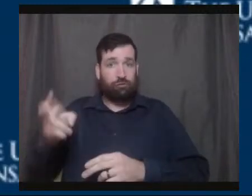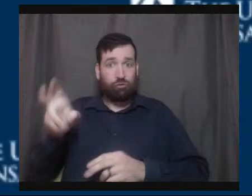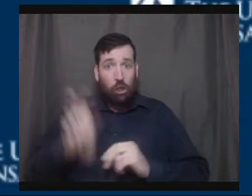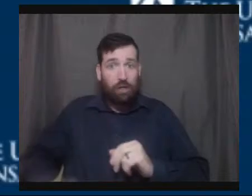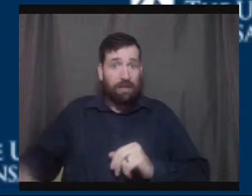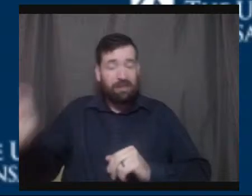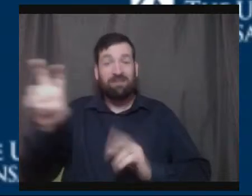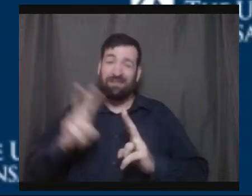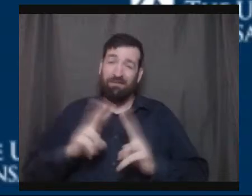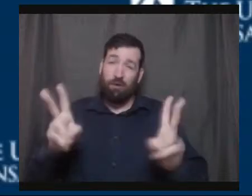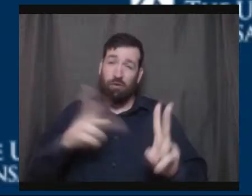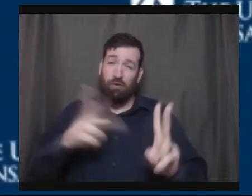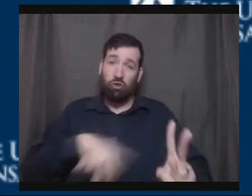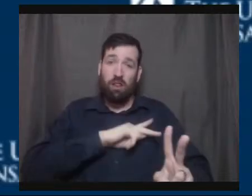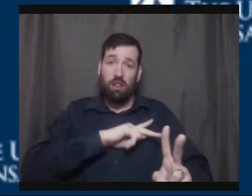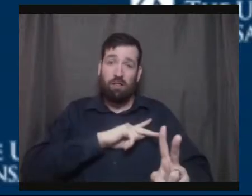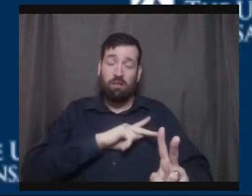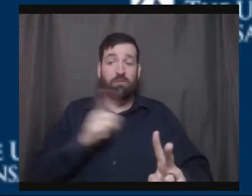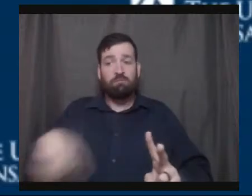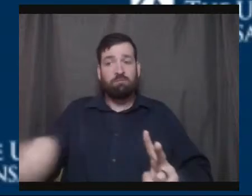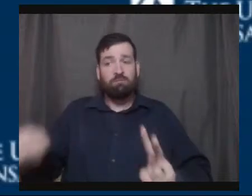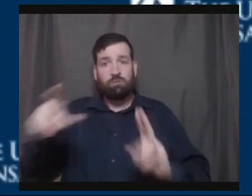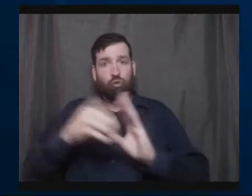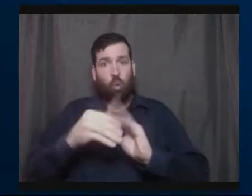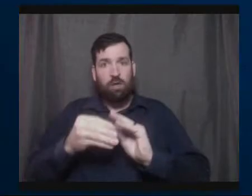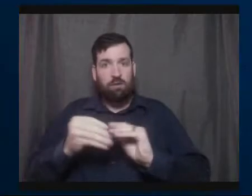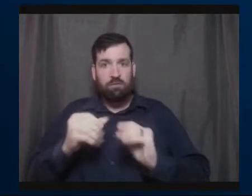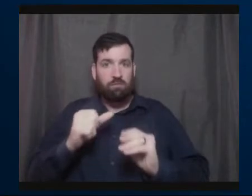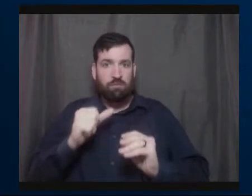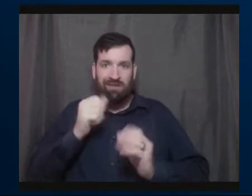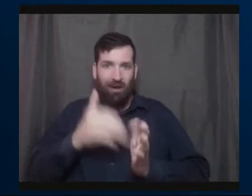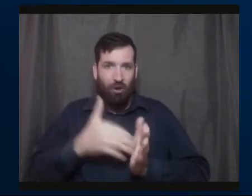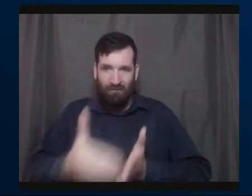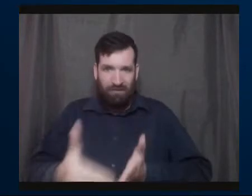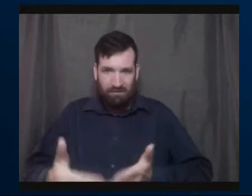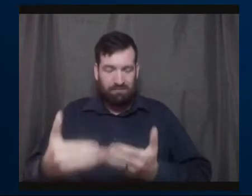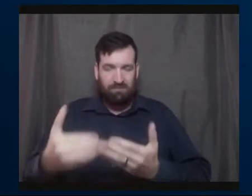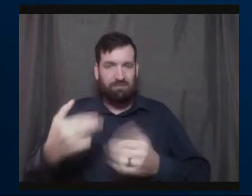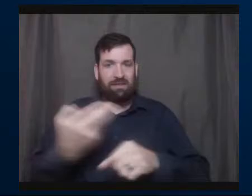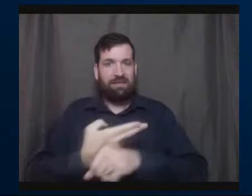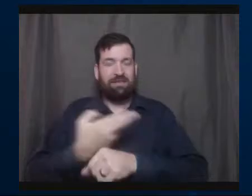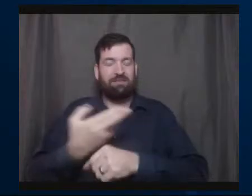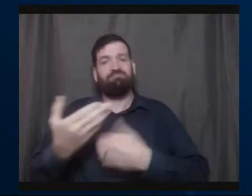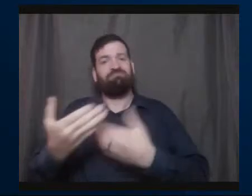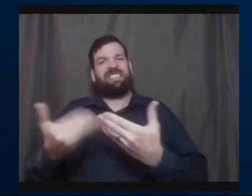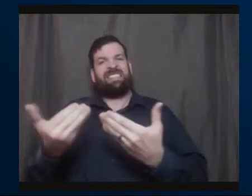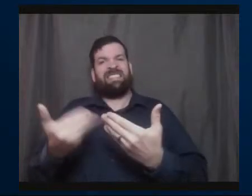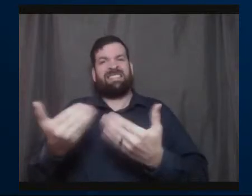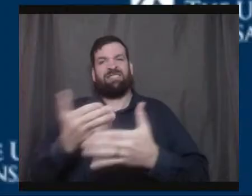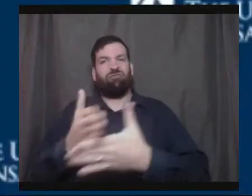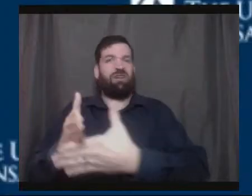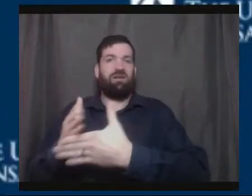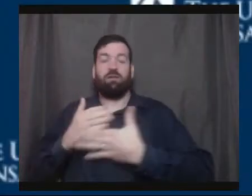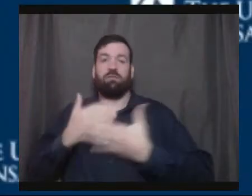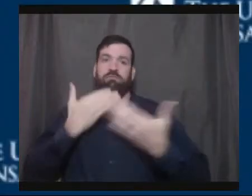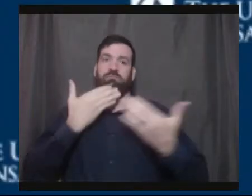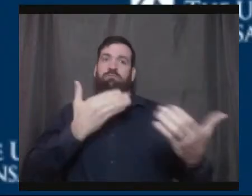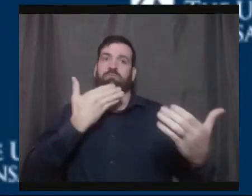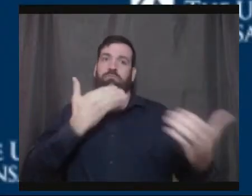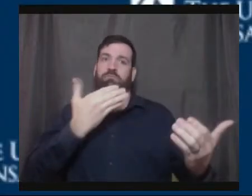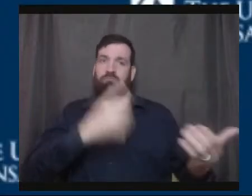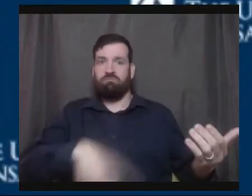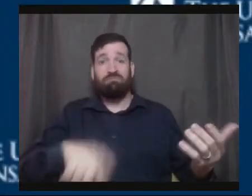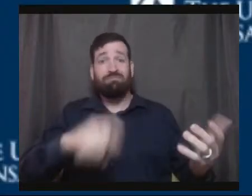personal. And these stories, they're not often easy to share. So I applaud them for their willingness to do that. They are